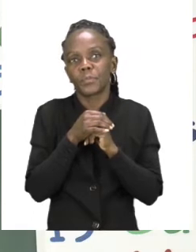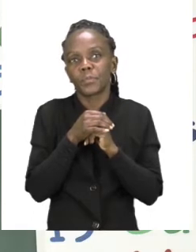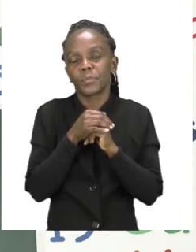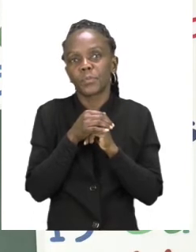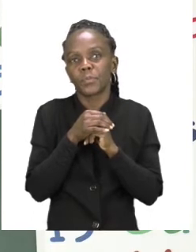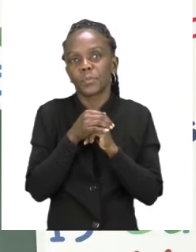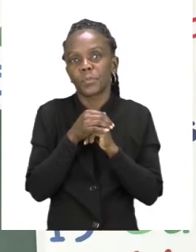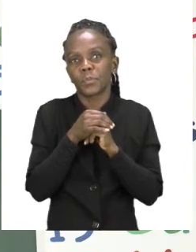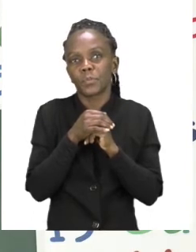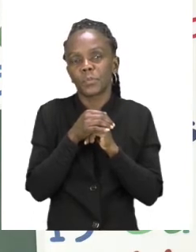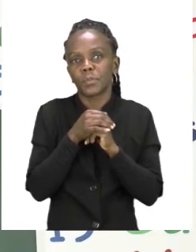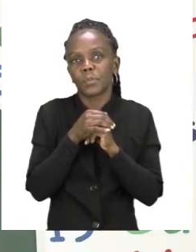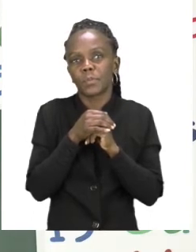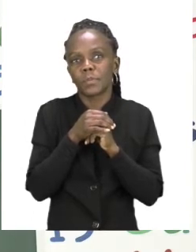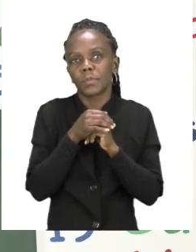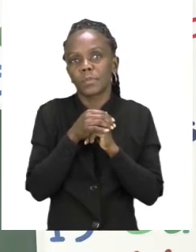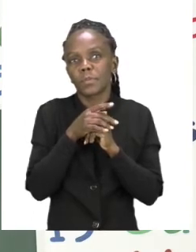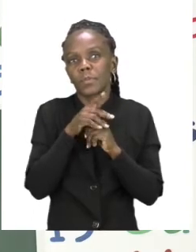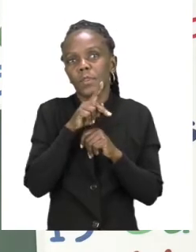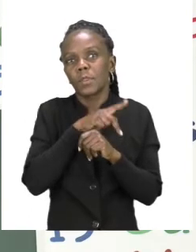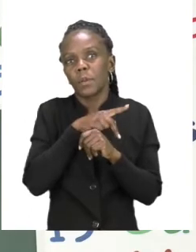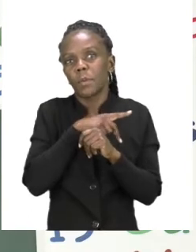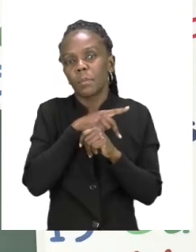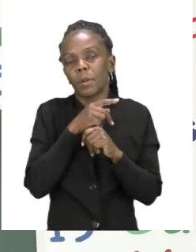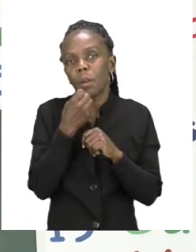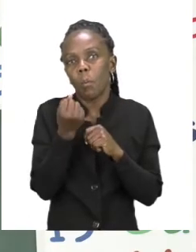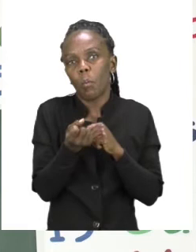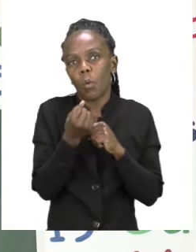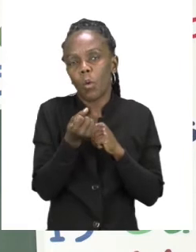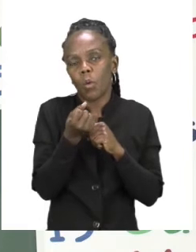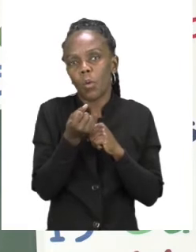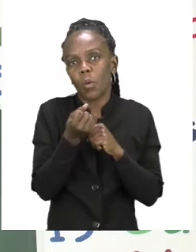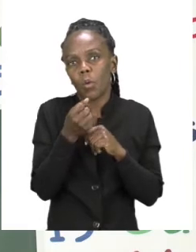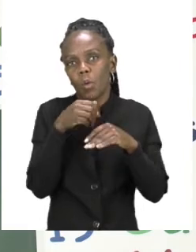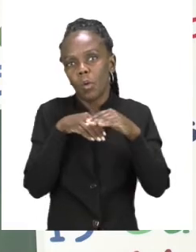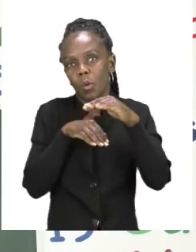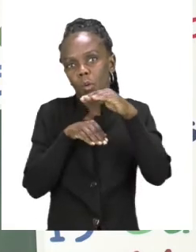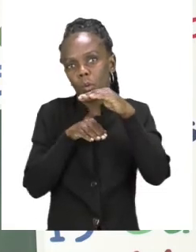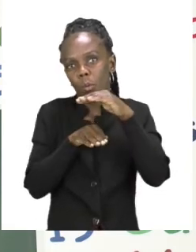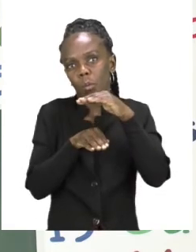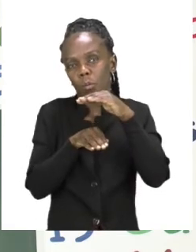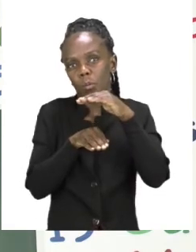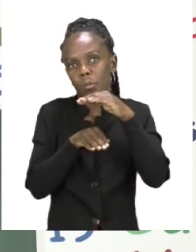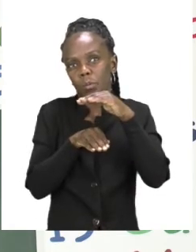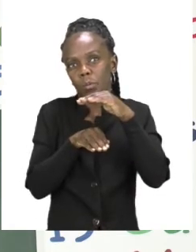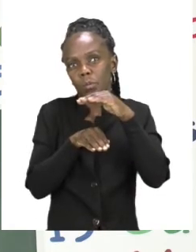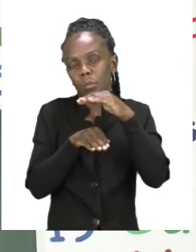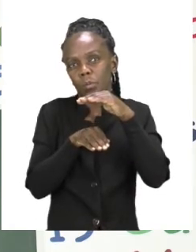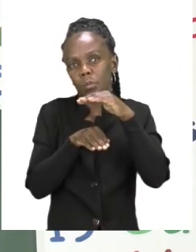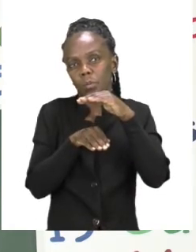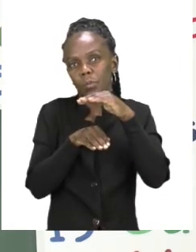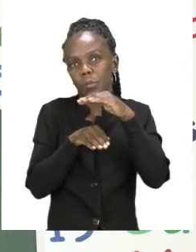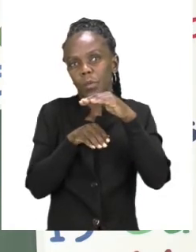the purple ball. So when we put the purple ball here, we say the